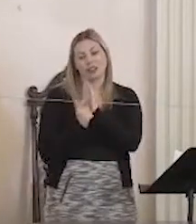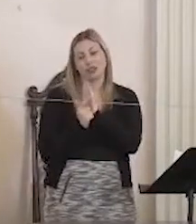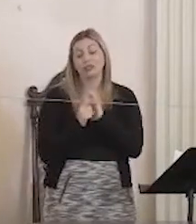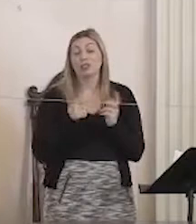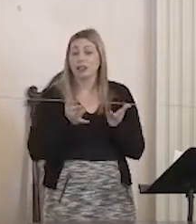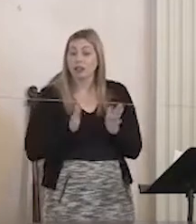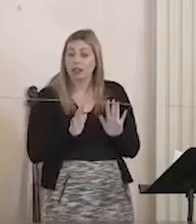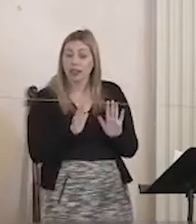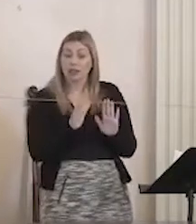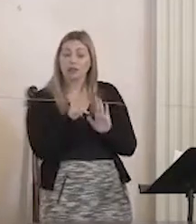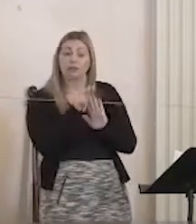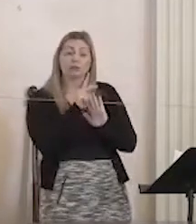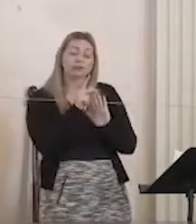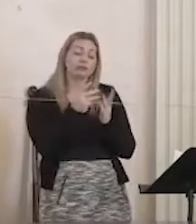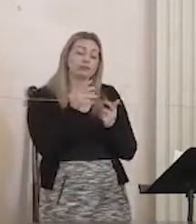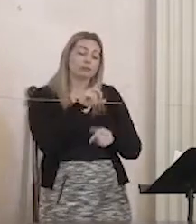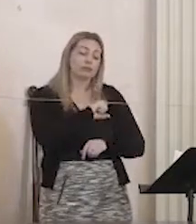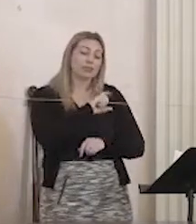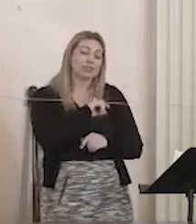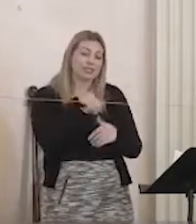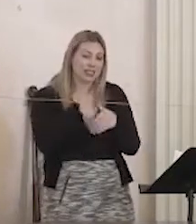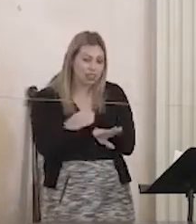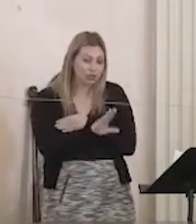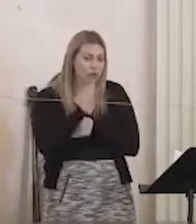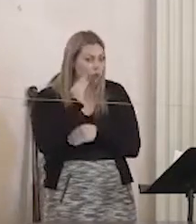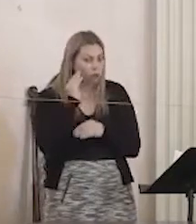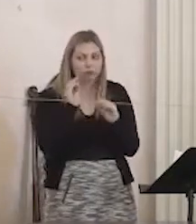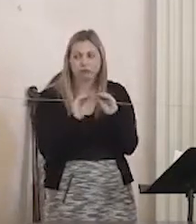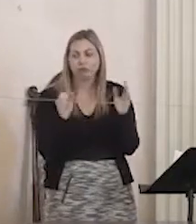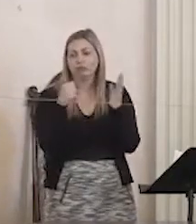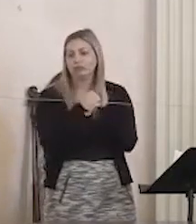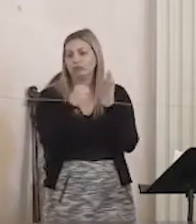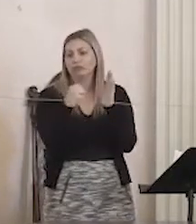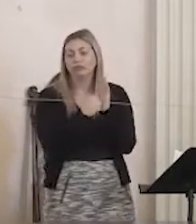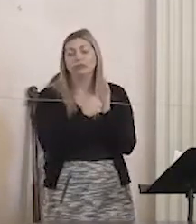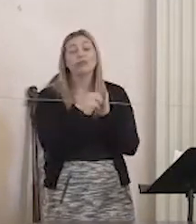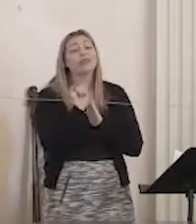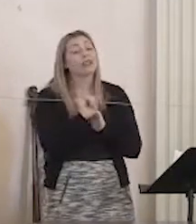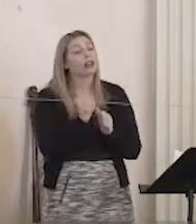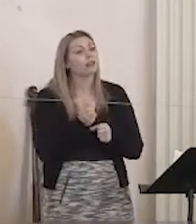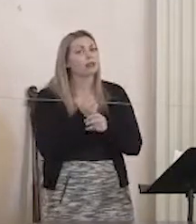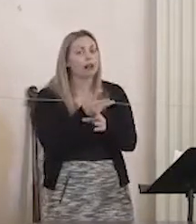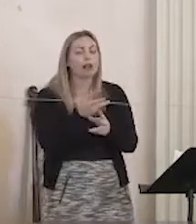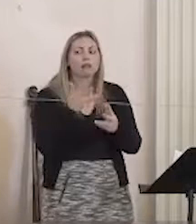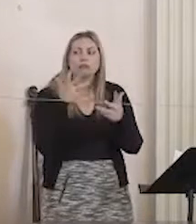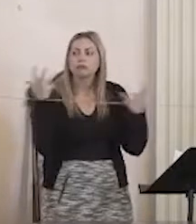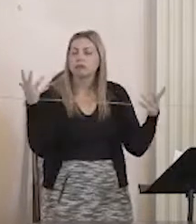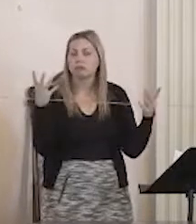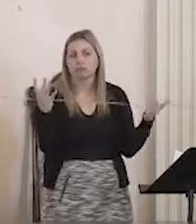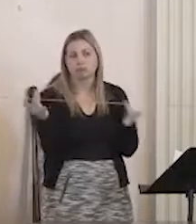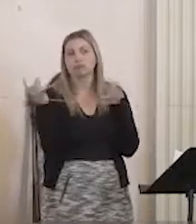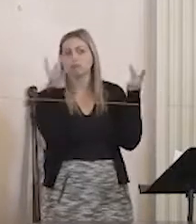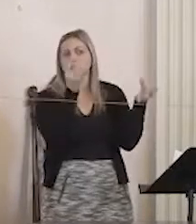allow police to invade homes without knocking, and this stoked widespread controversy.